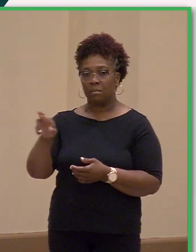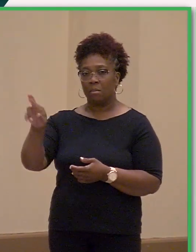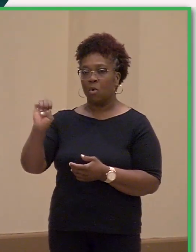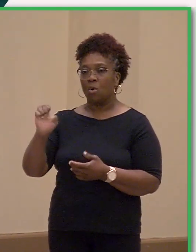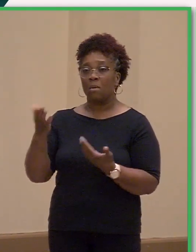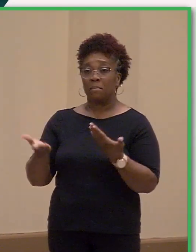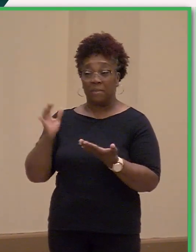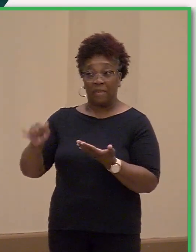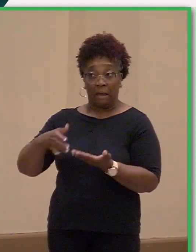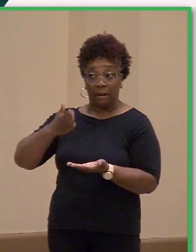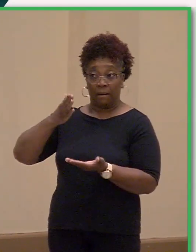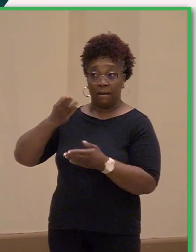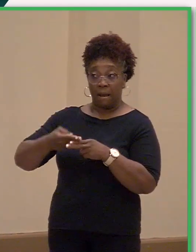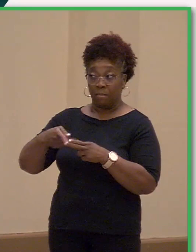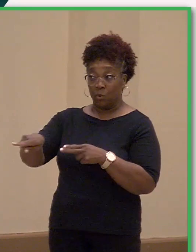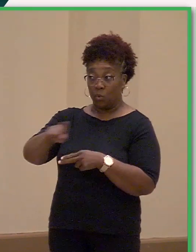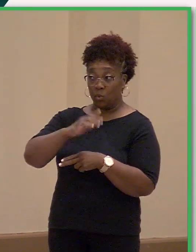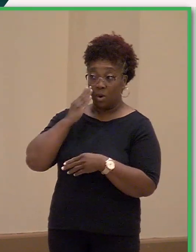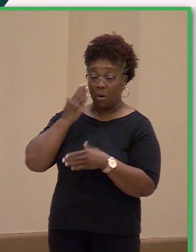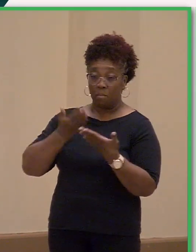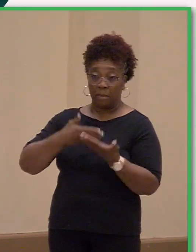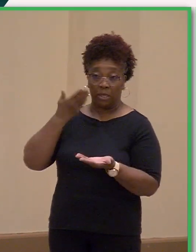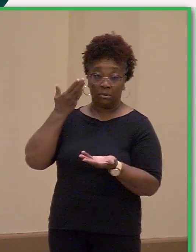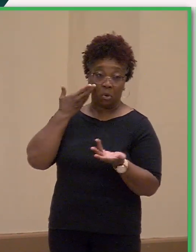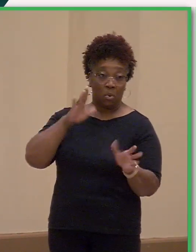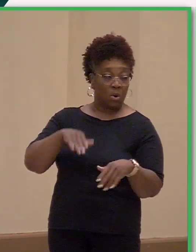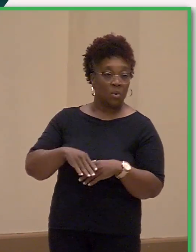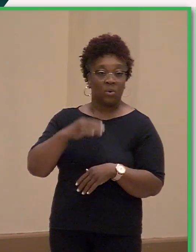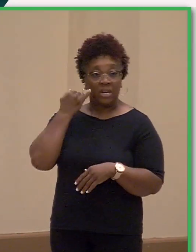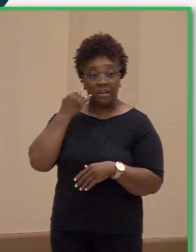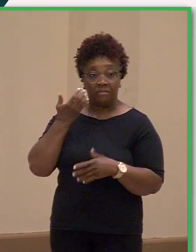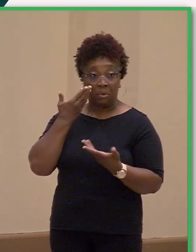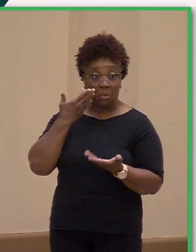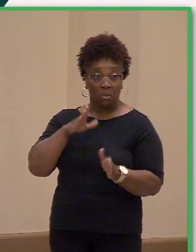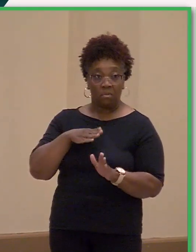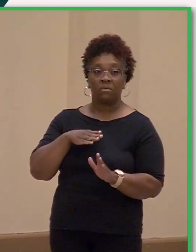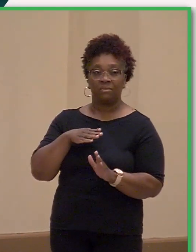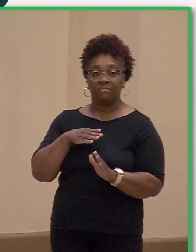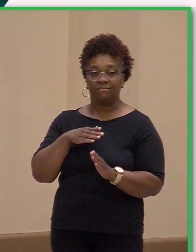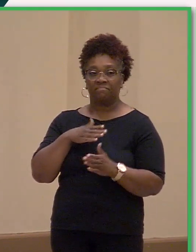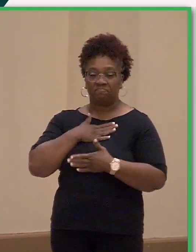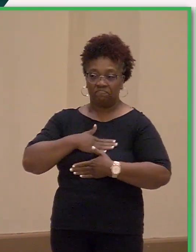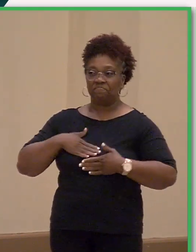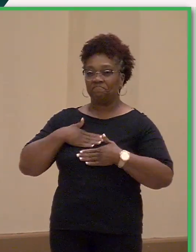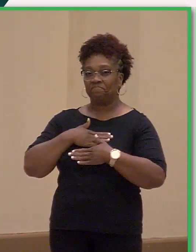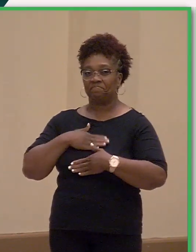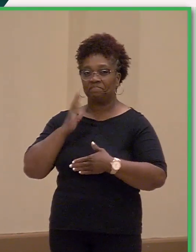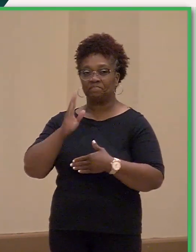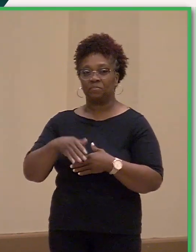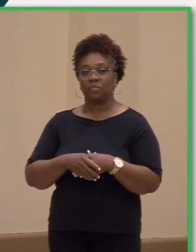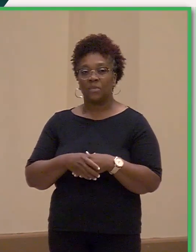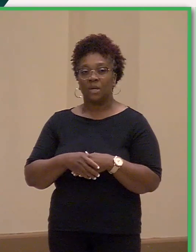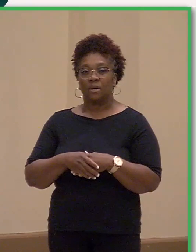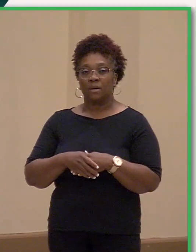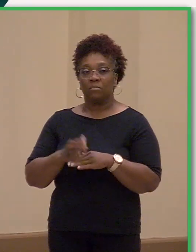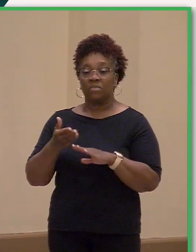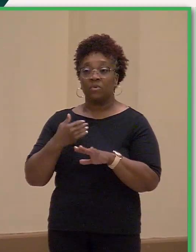name before. Some of you have not. If you have not, you are in for a major treat. Before we go forward, I want